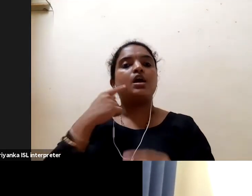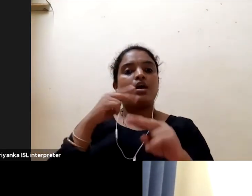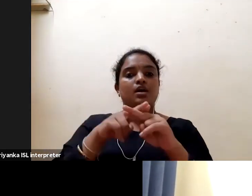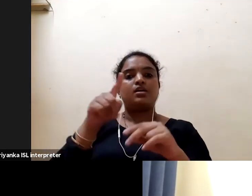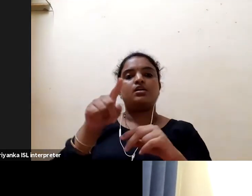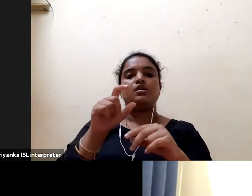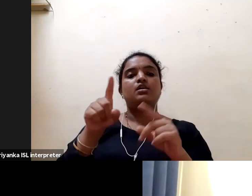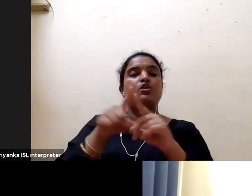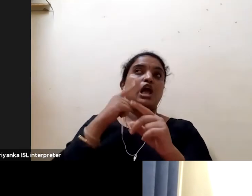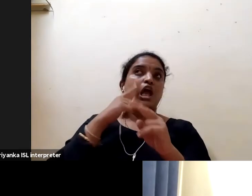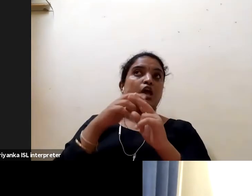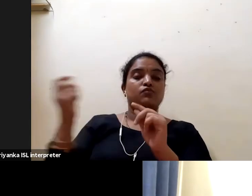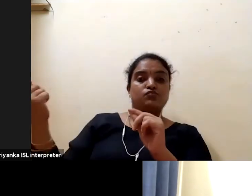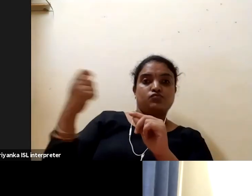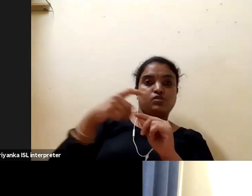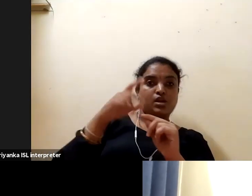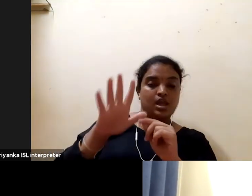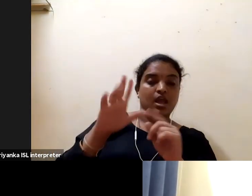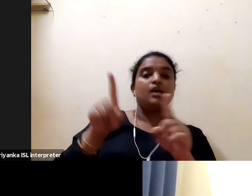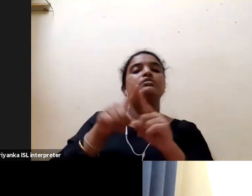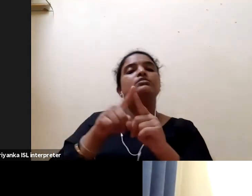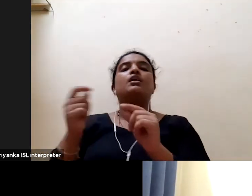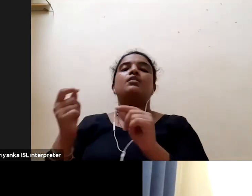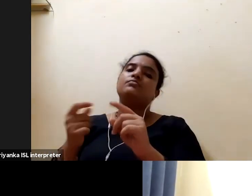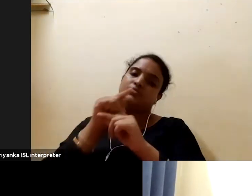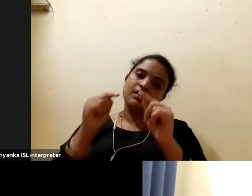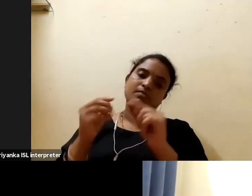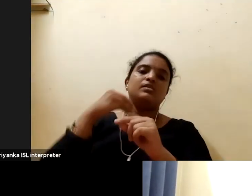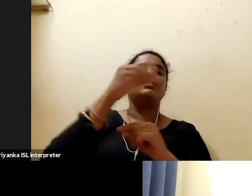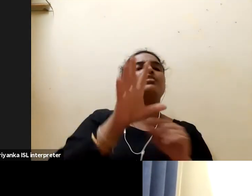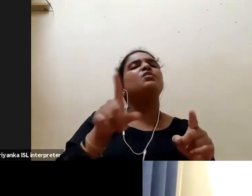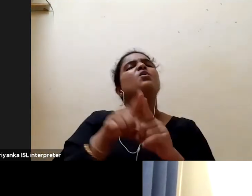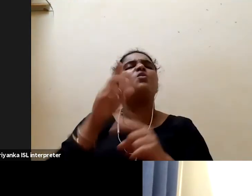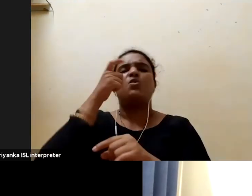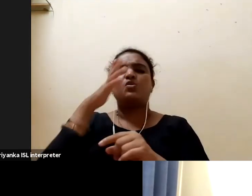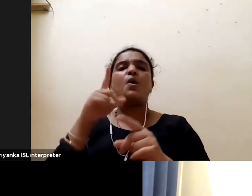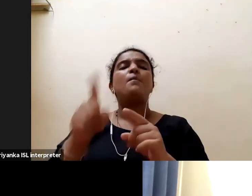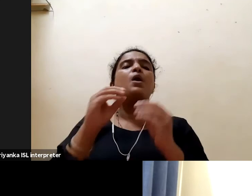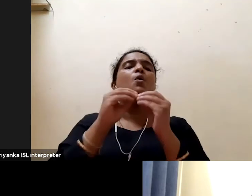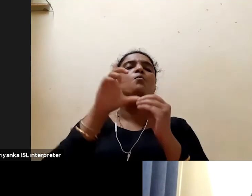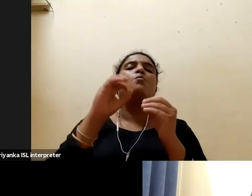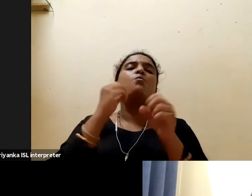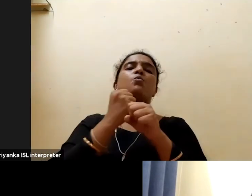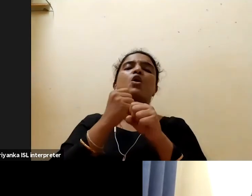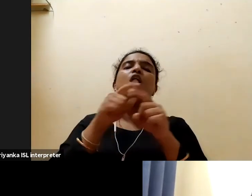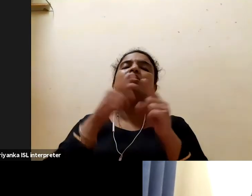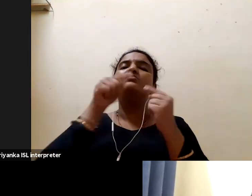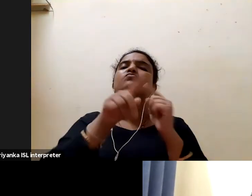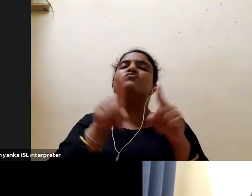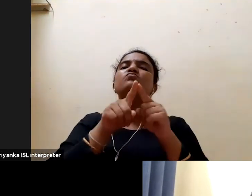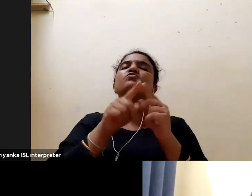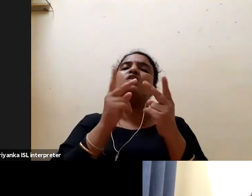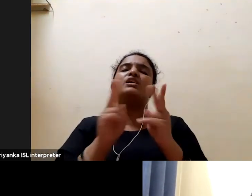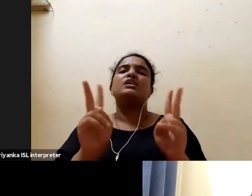small percentage of whatever you're charging, so which is very fair. And blog WordPress, because it has a lot of